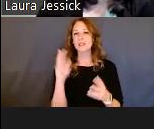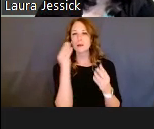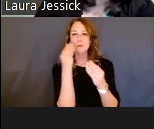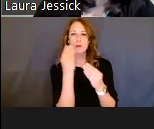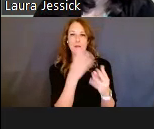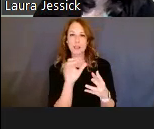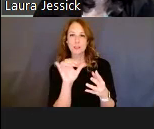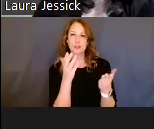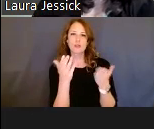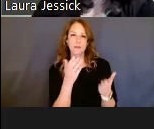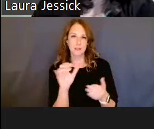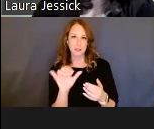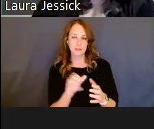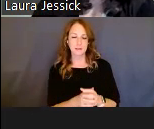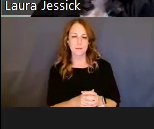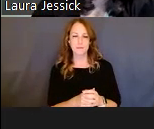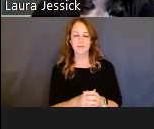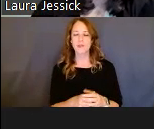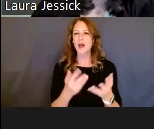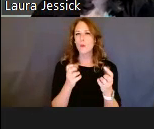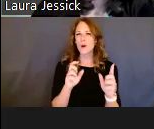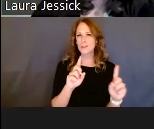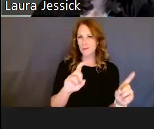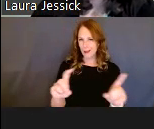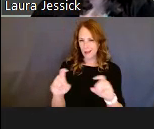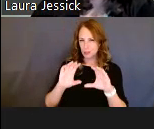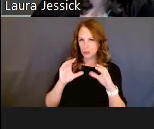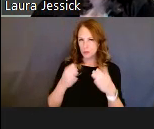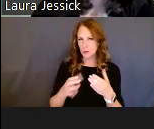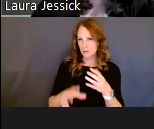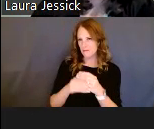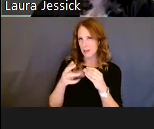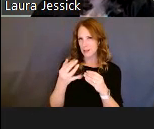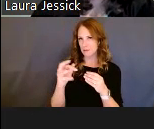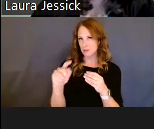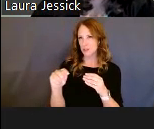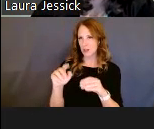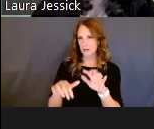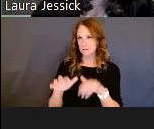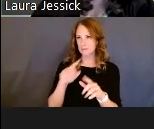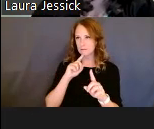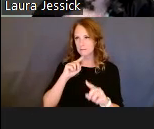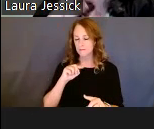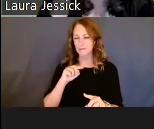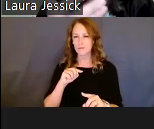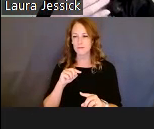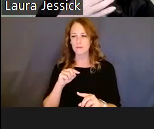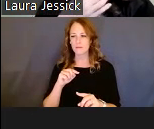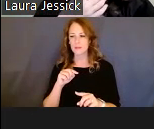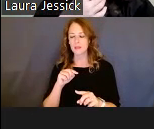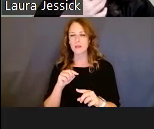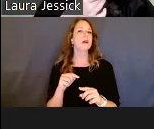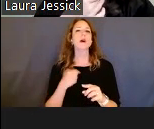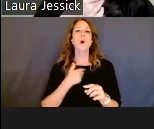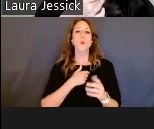notification services. So I want to ask the group, and go ahead and put it in the chat, that, as I said, we